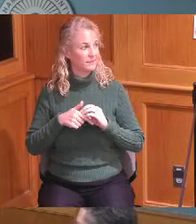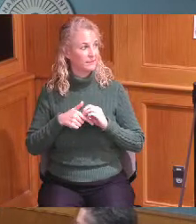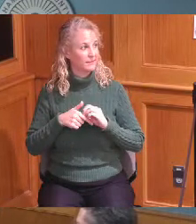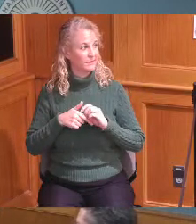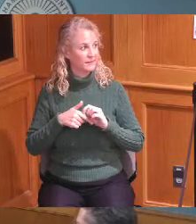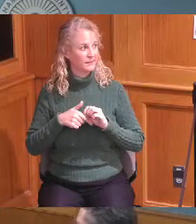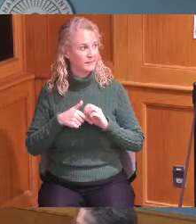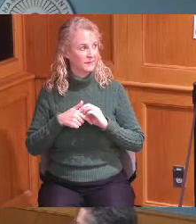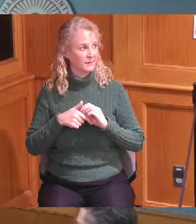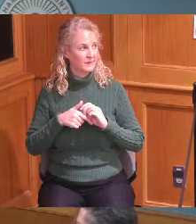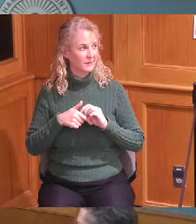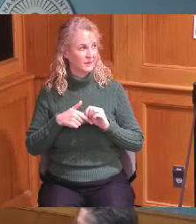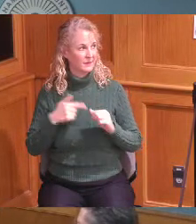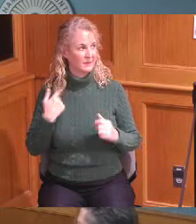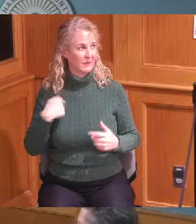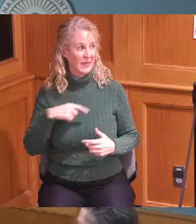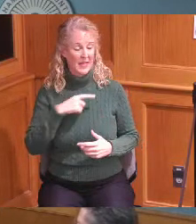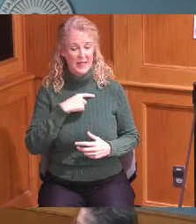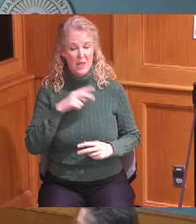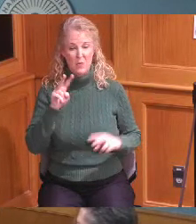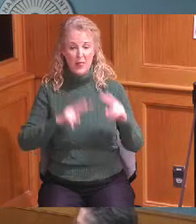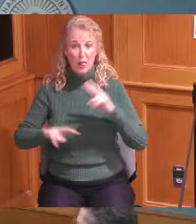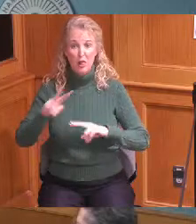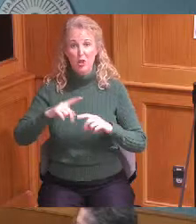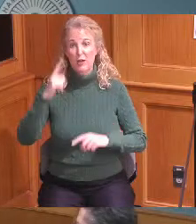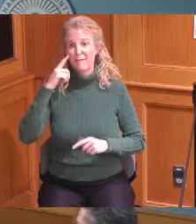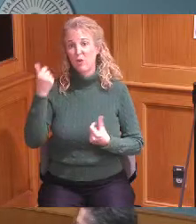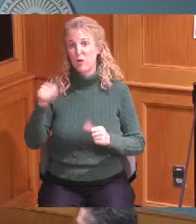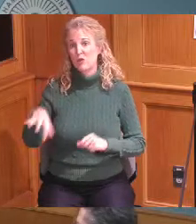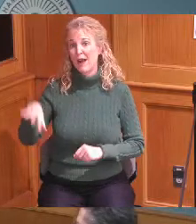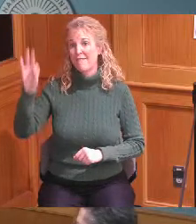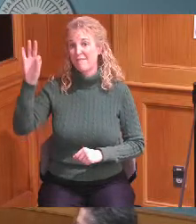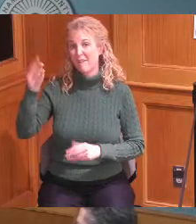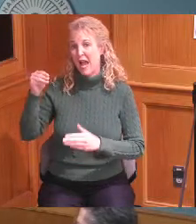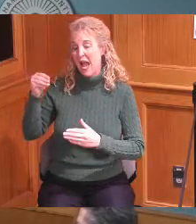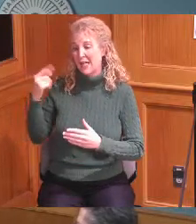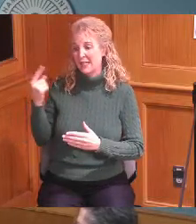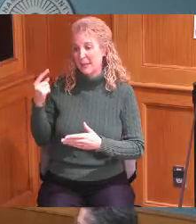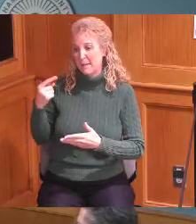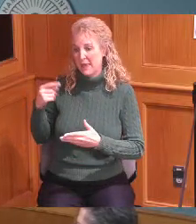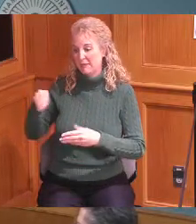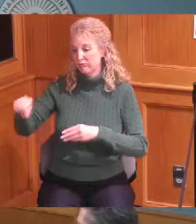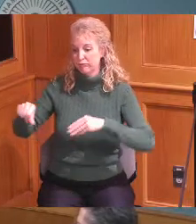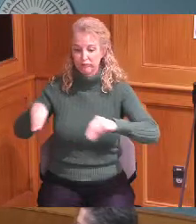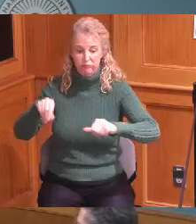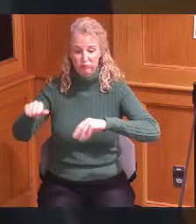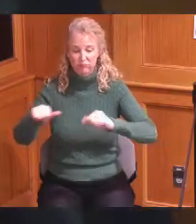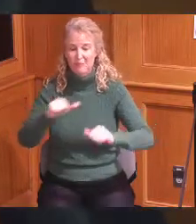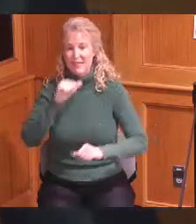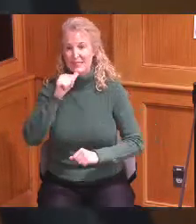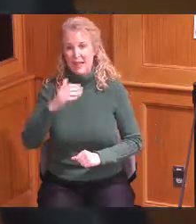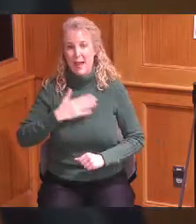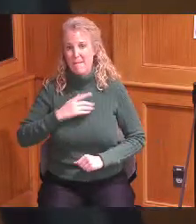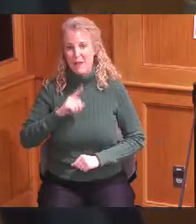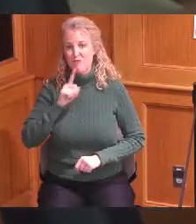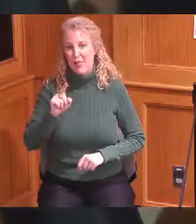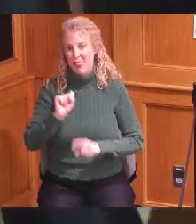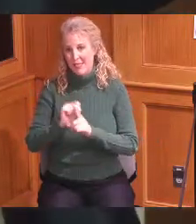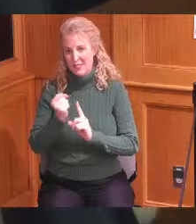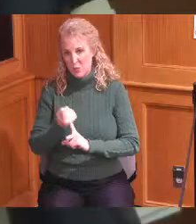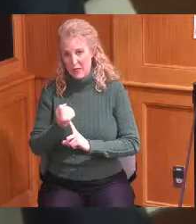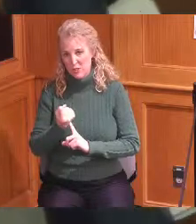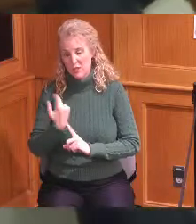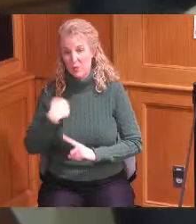the characterization that we were just looking for things to fund through this levy, it is not my reality. We were looking